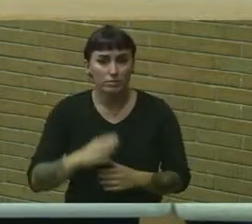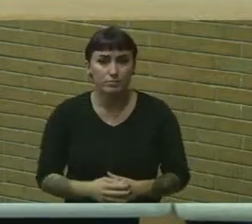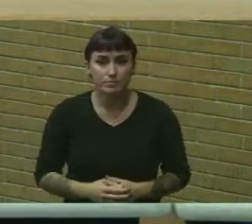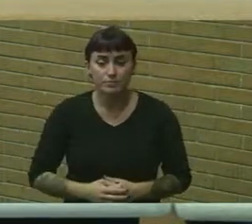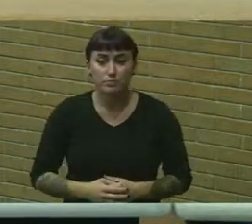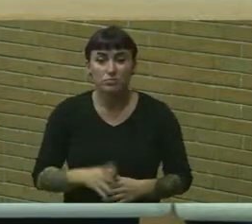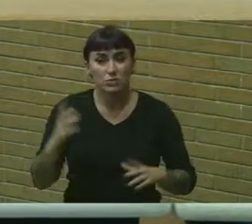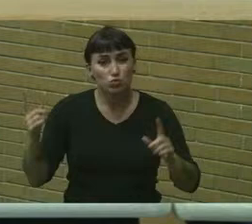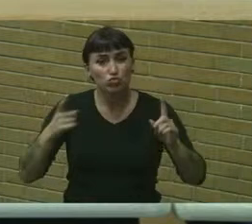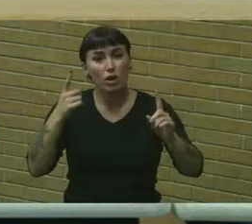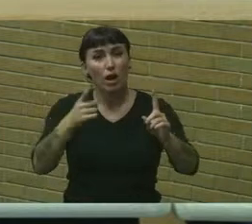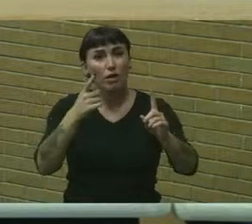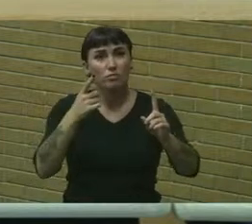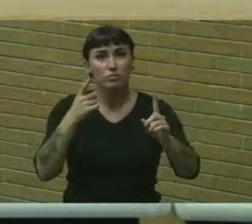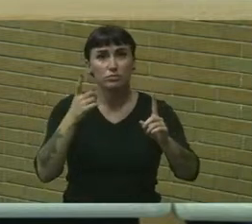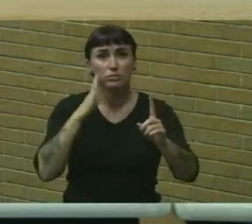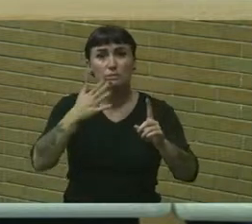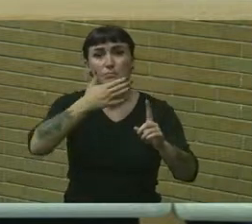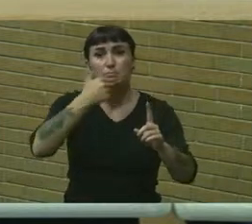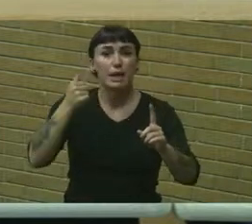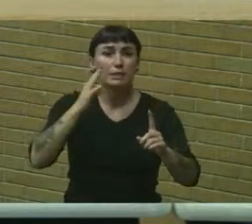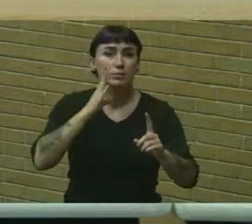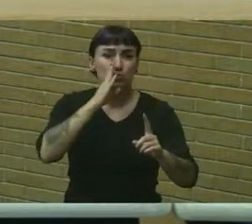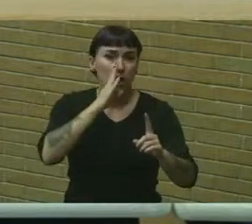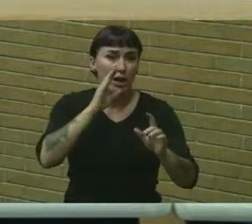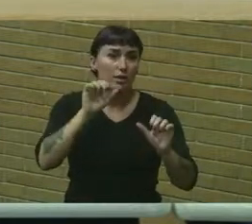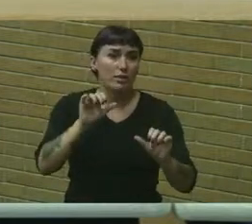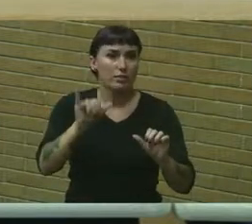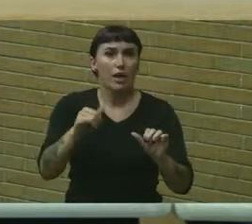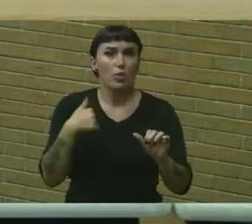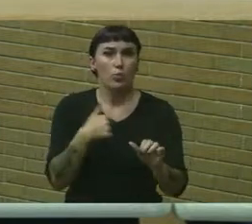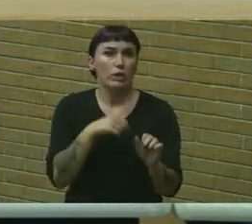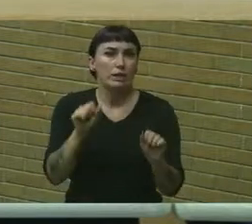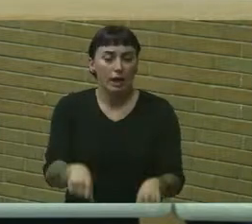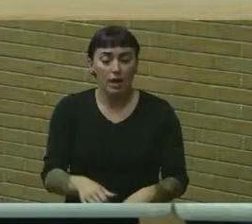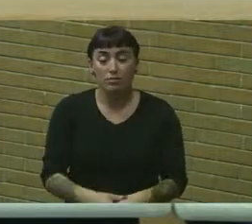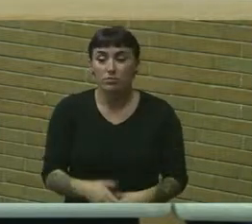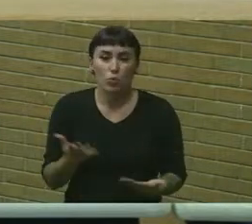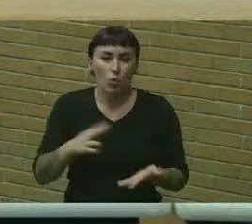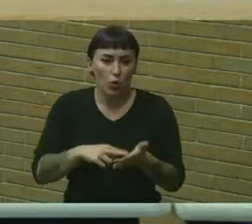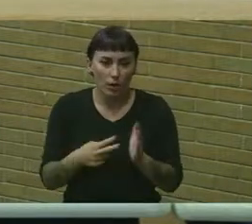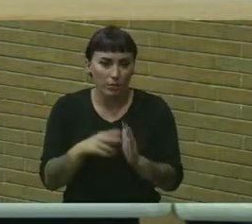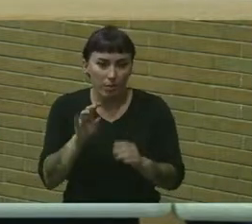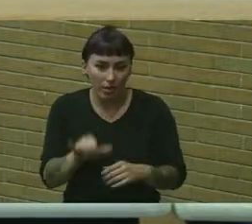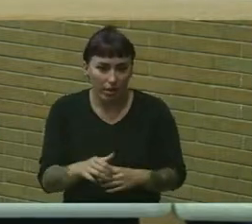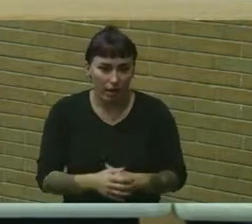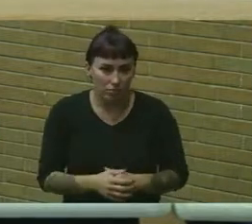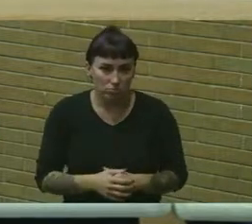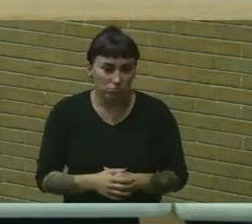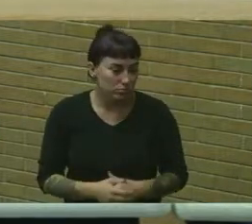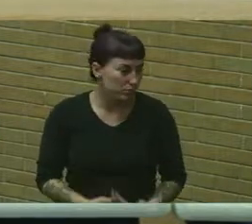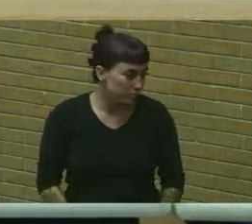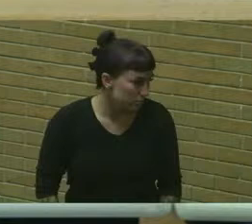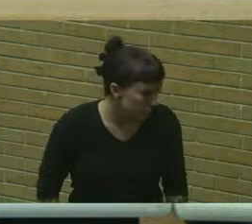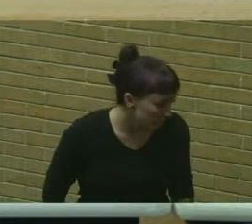to strive to be the best Brighton that we can be. Now, what do I mean by that?